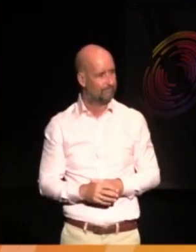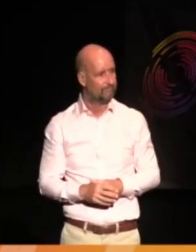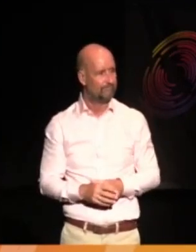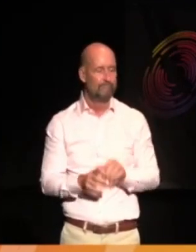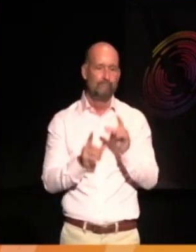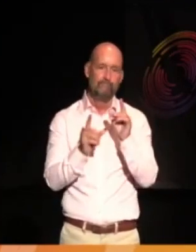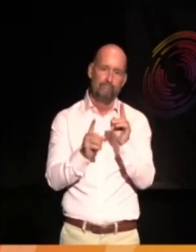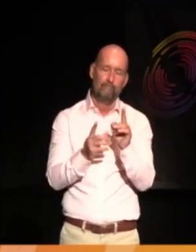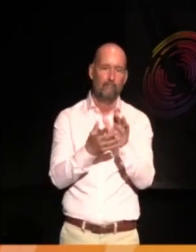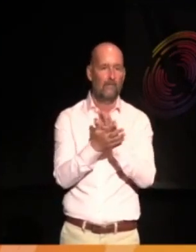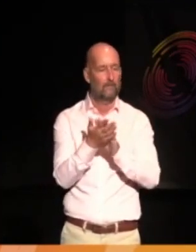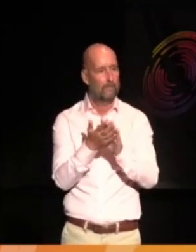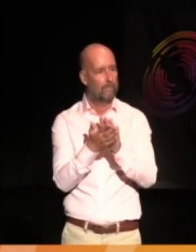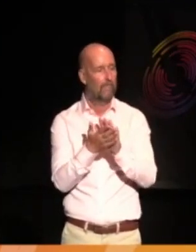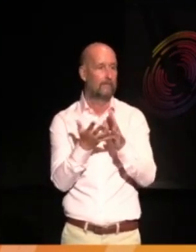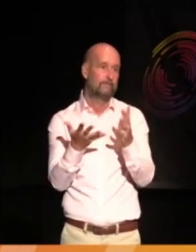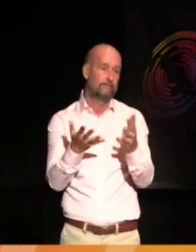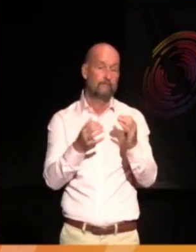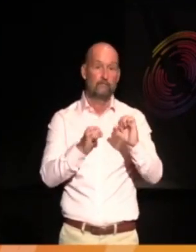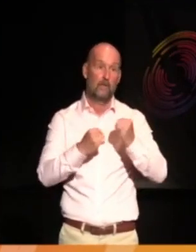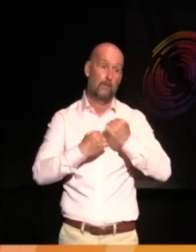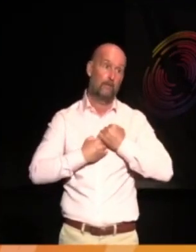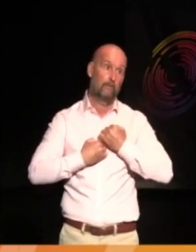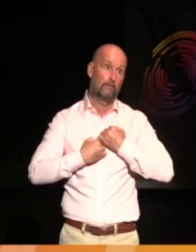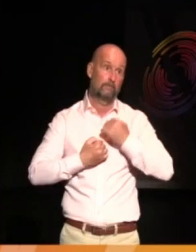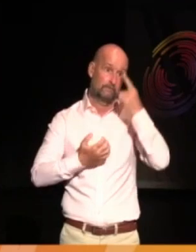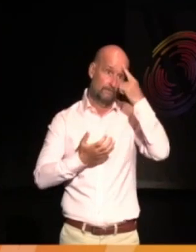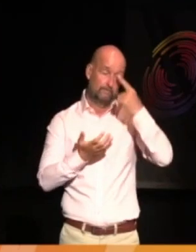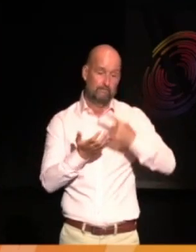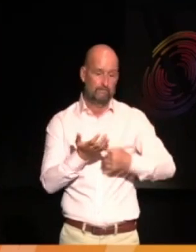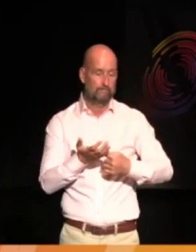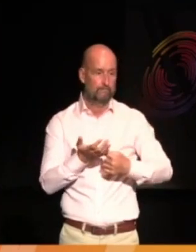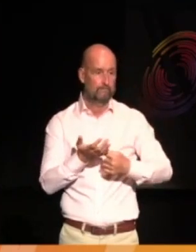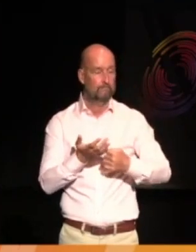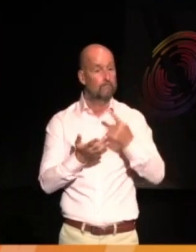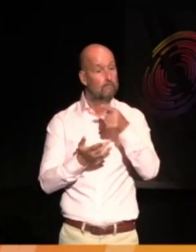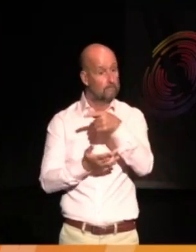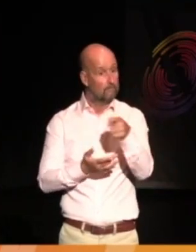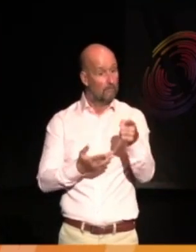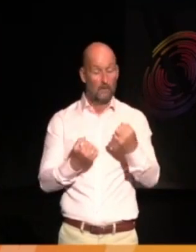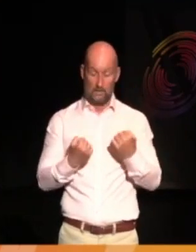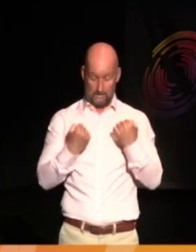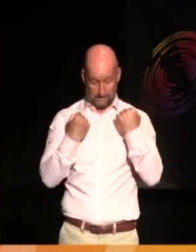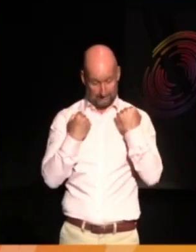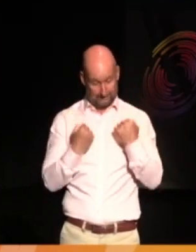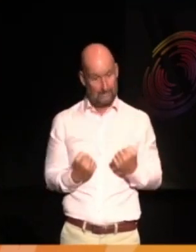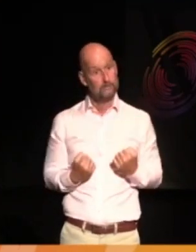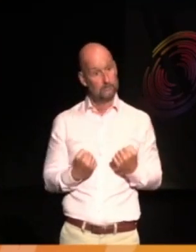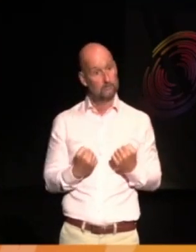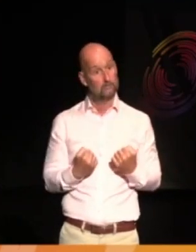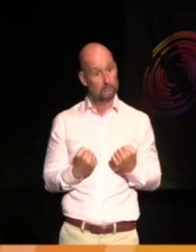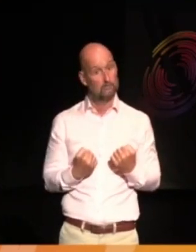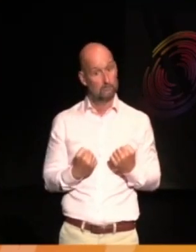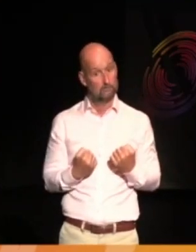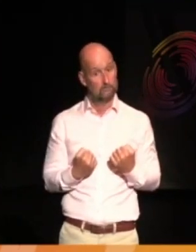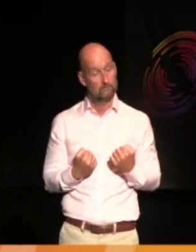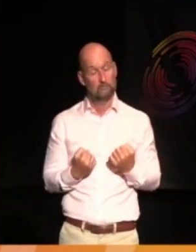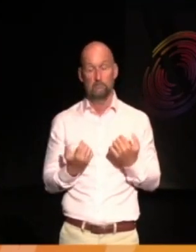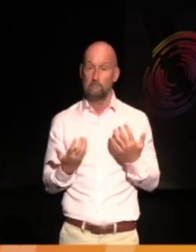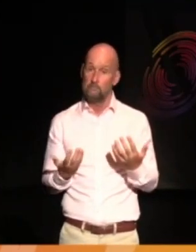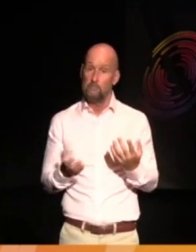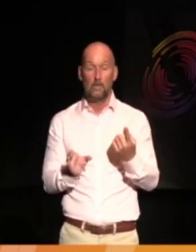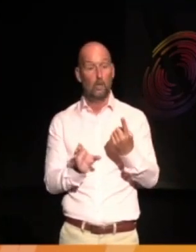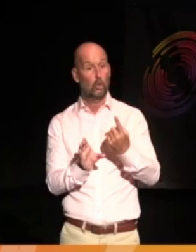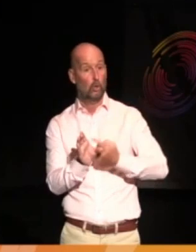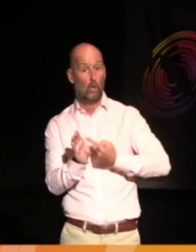in other hands, or maybe even in my hand, might be reactionary, is to insist on the fact that young